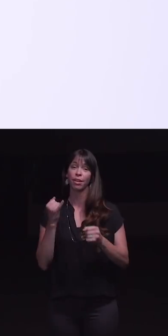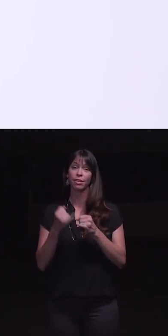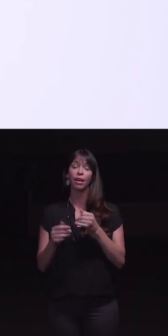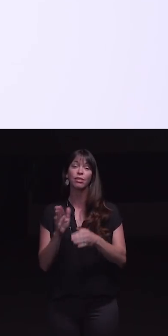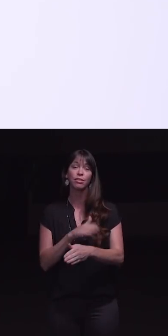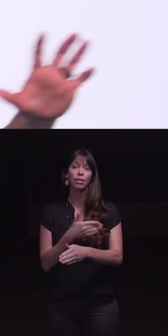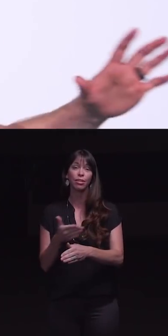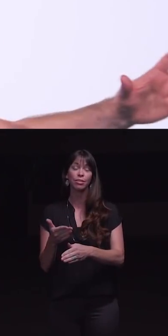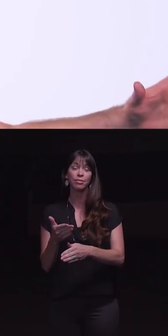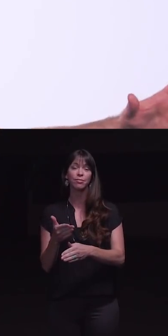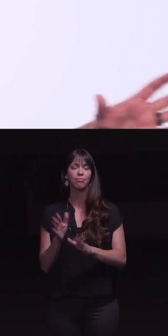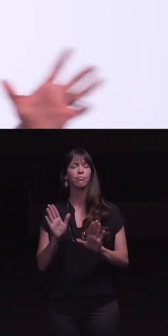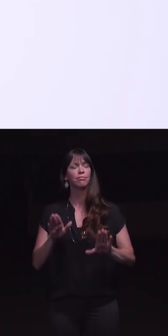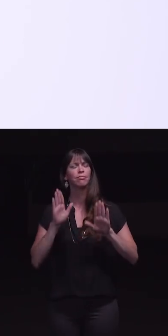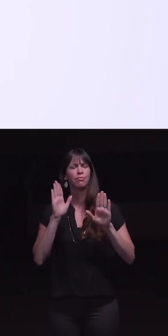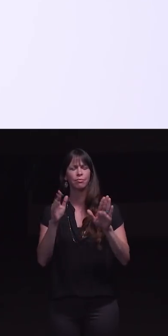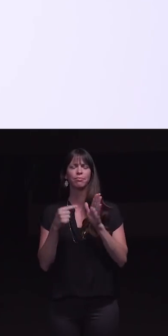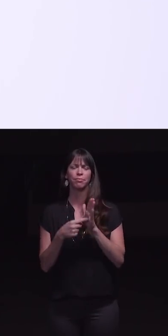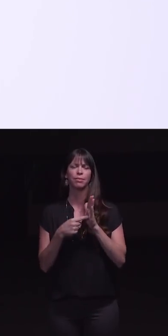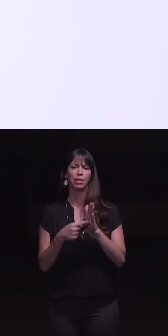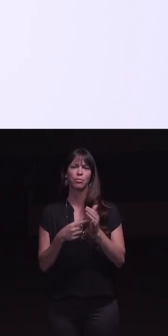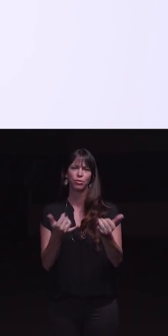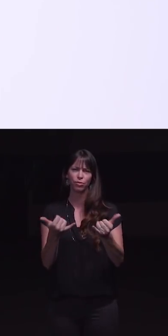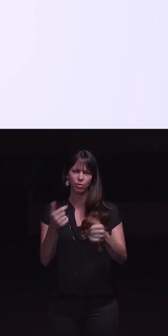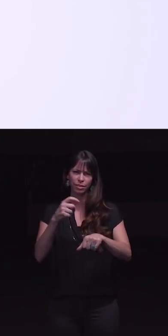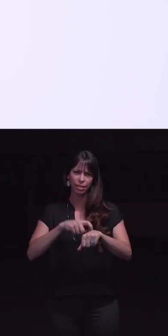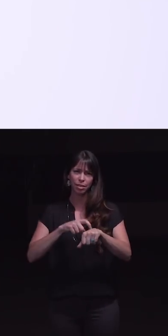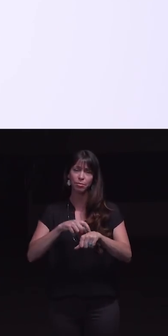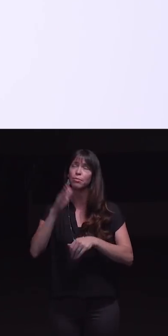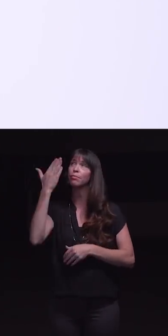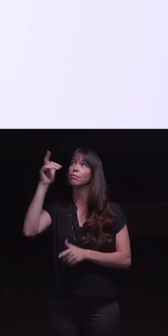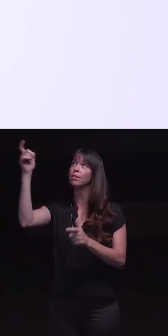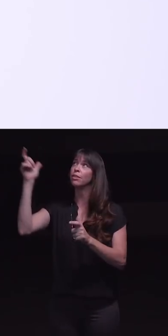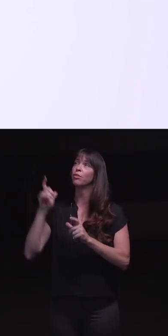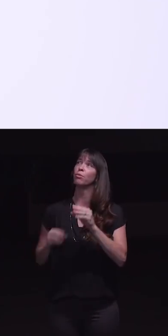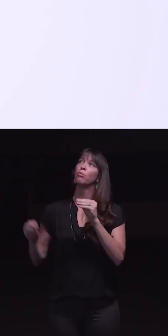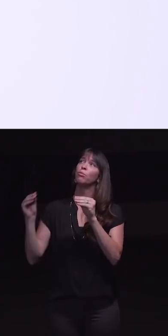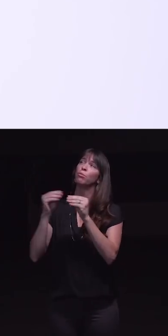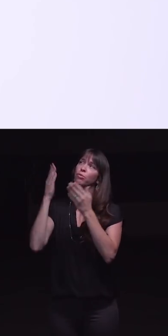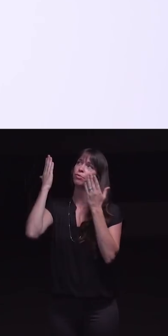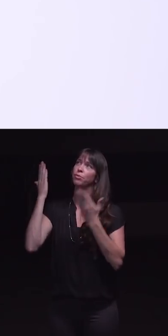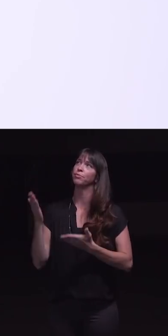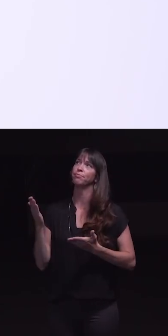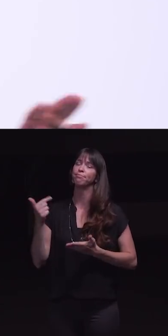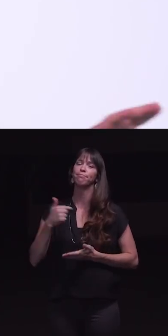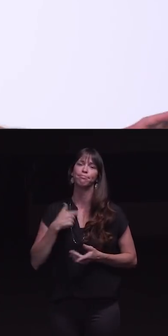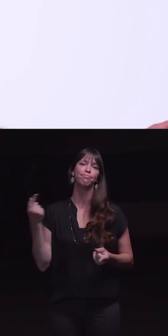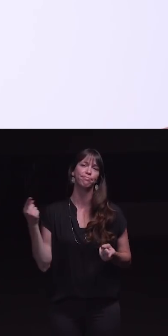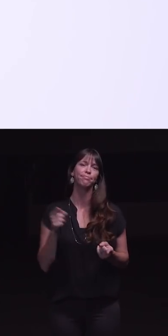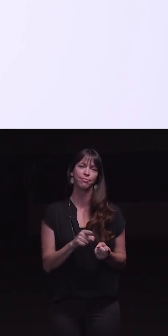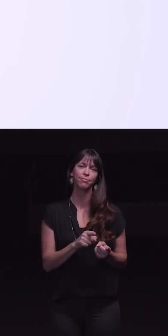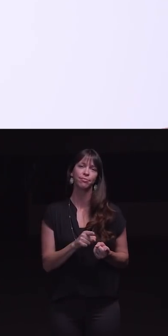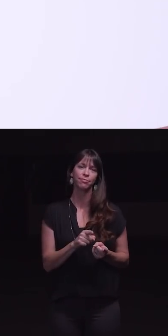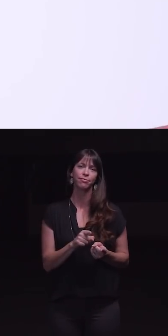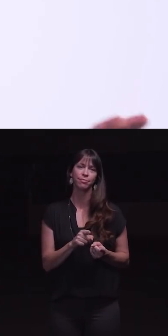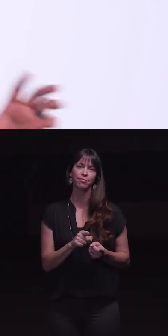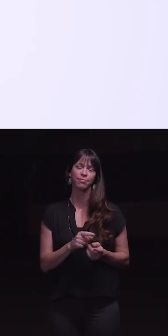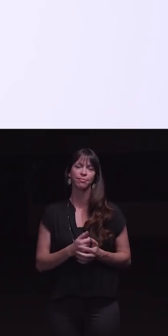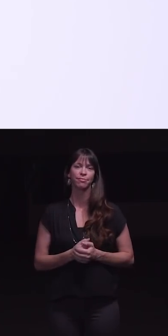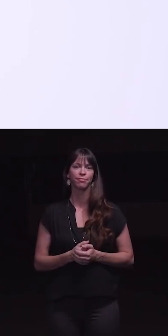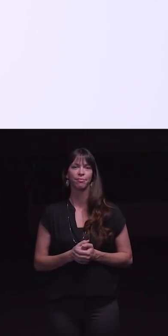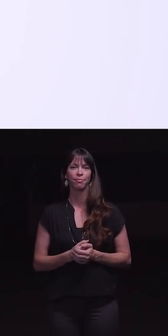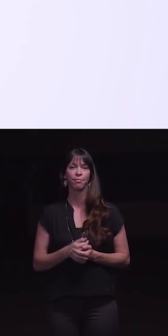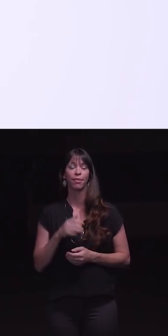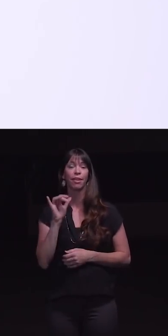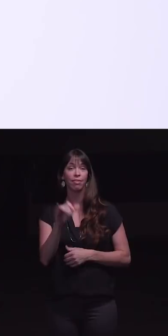song is such a great anthem for the time that we're in. God, give me more of you and less of me. That